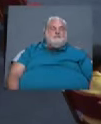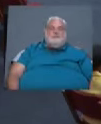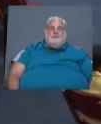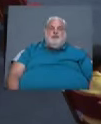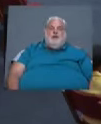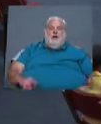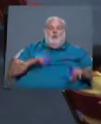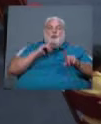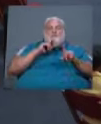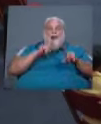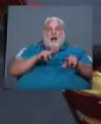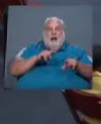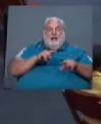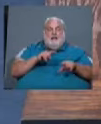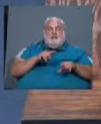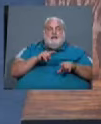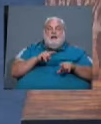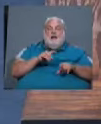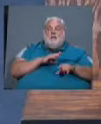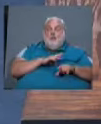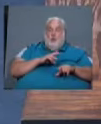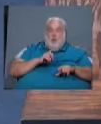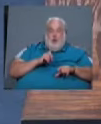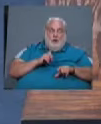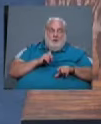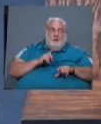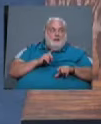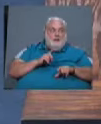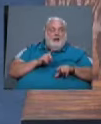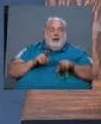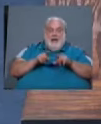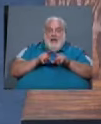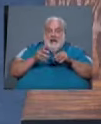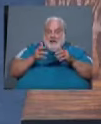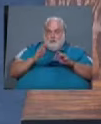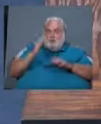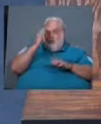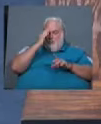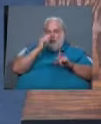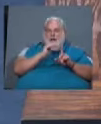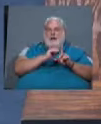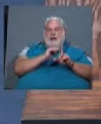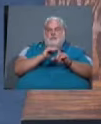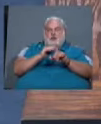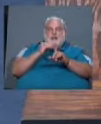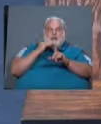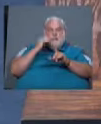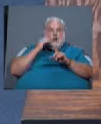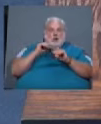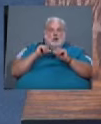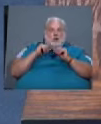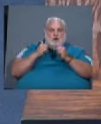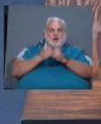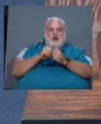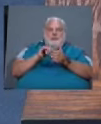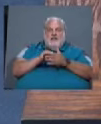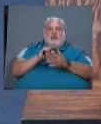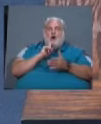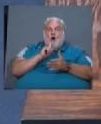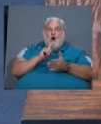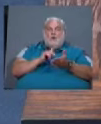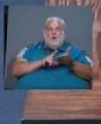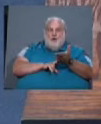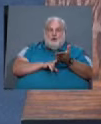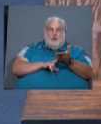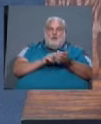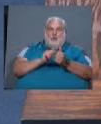Director Richardson, Vice Mayor, members of the board, as you know, we notify neighborhood associations that are registered with the